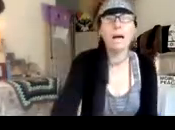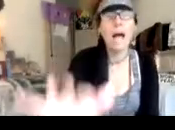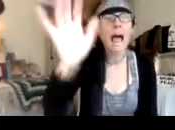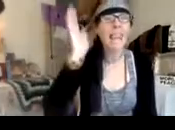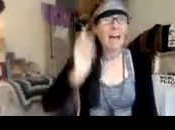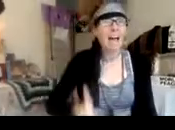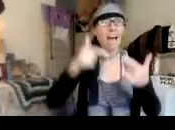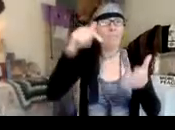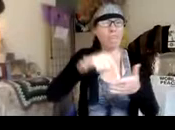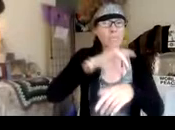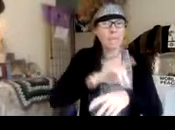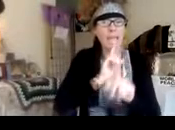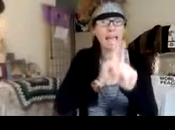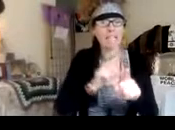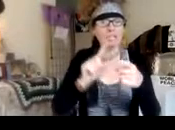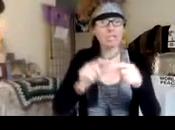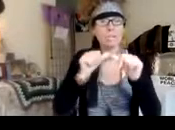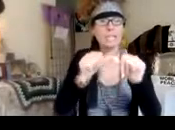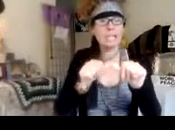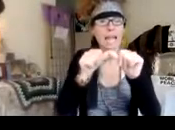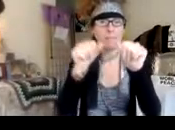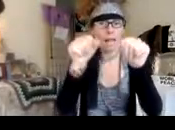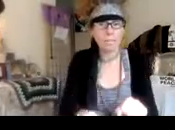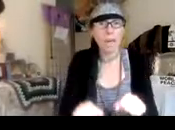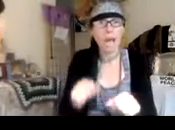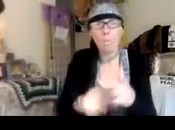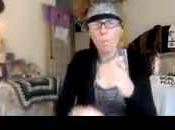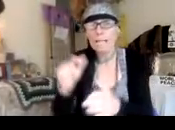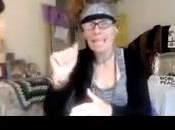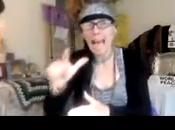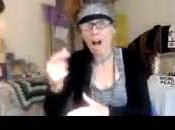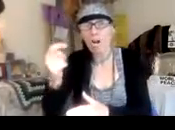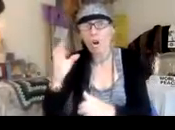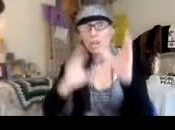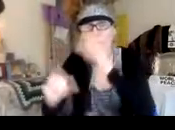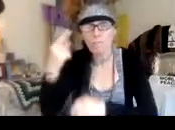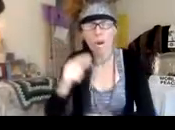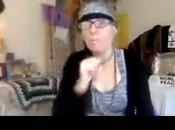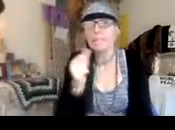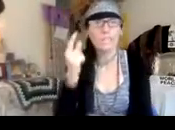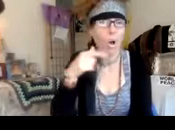answer to sustainability. It is what Al Gore is looking for, but Al Gore doesn't know about.